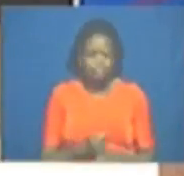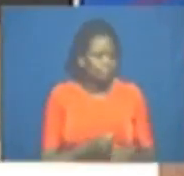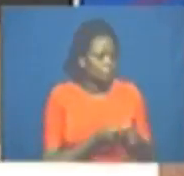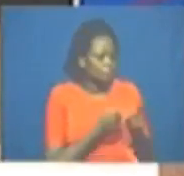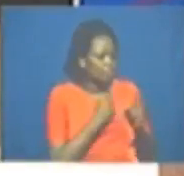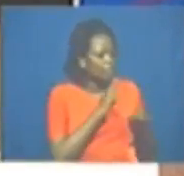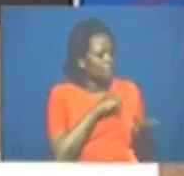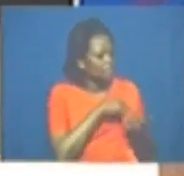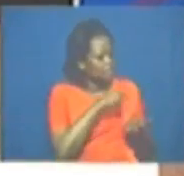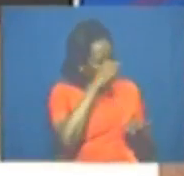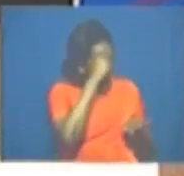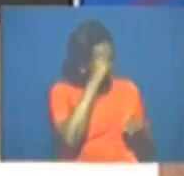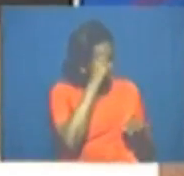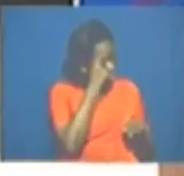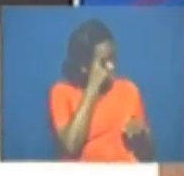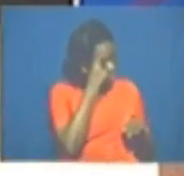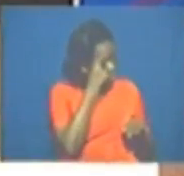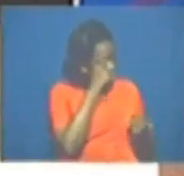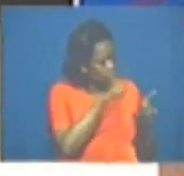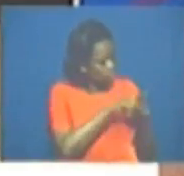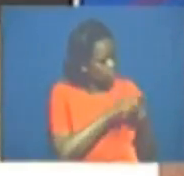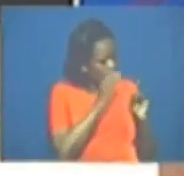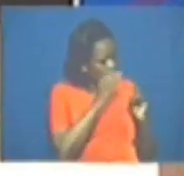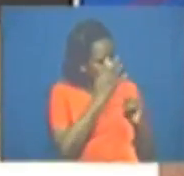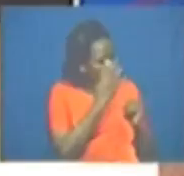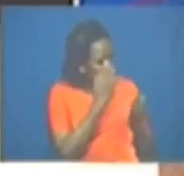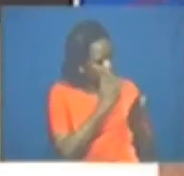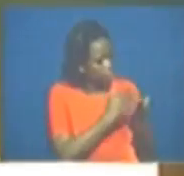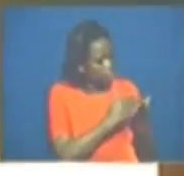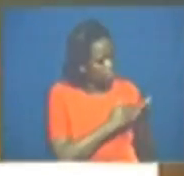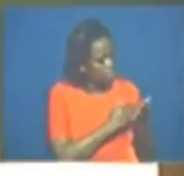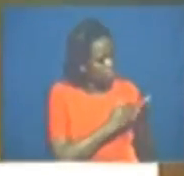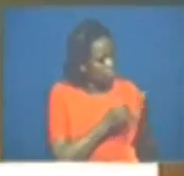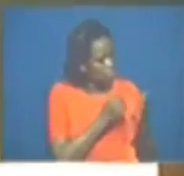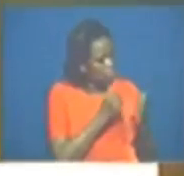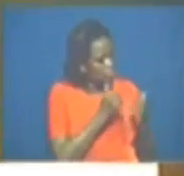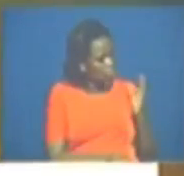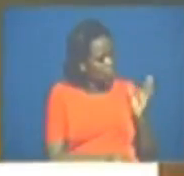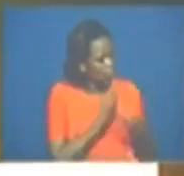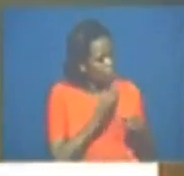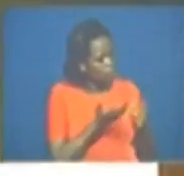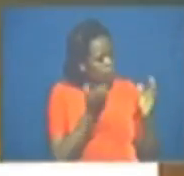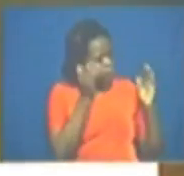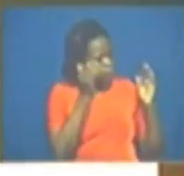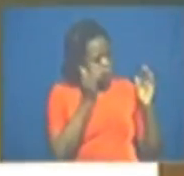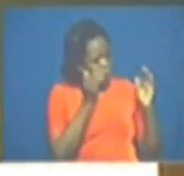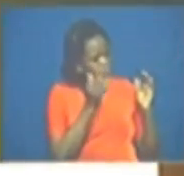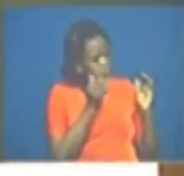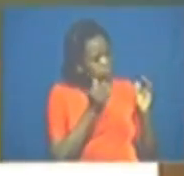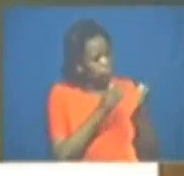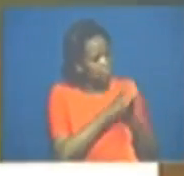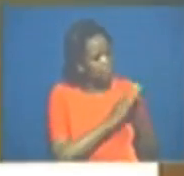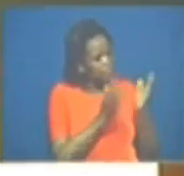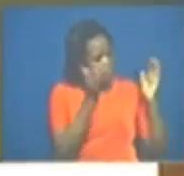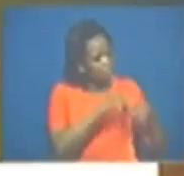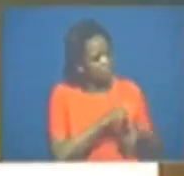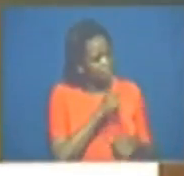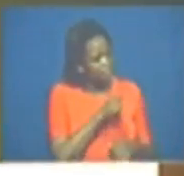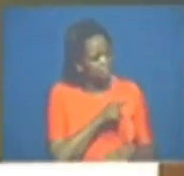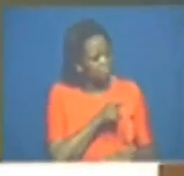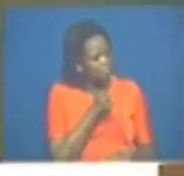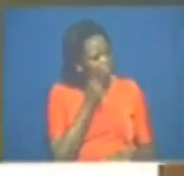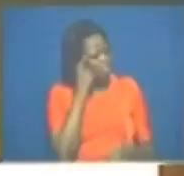you mentioned, and, of course, the Big Four agenda, which is expected to form the basis of this conference, the fifth. And how do you think now